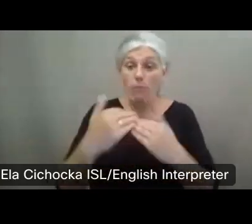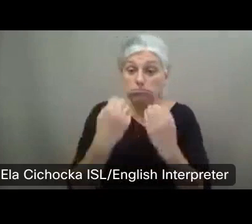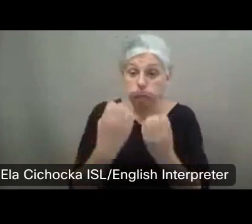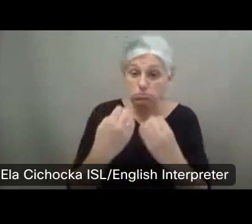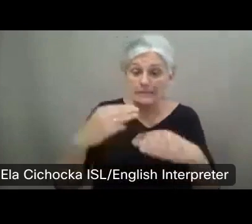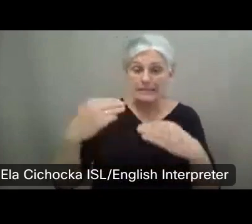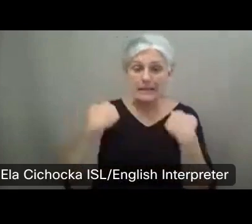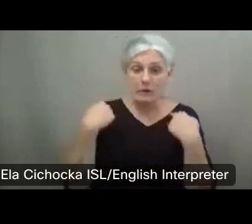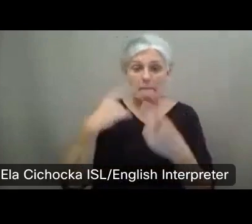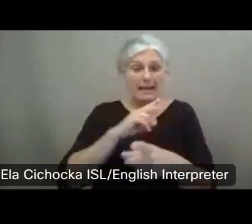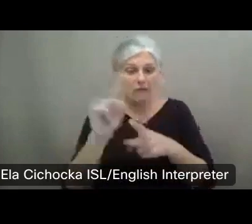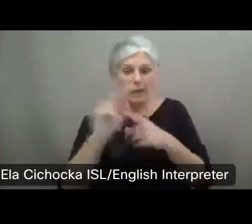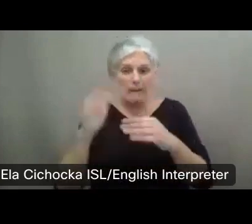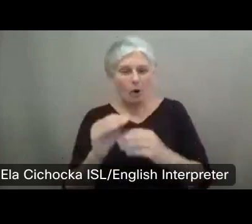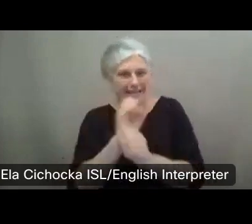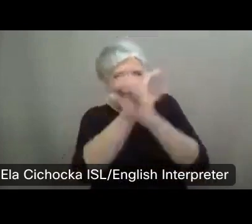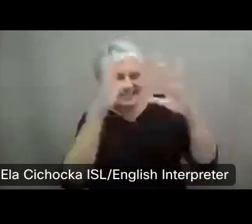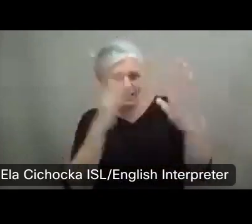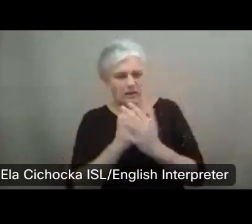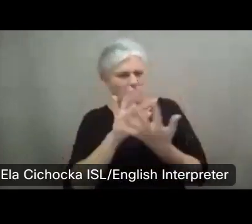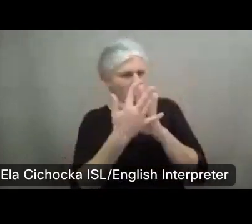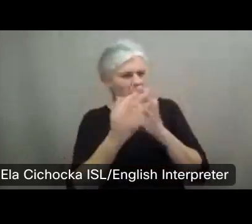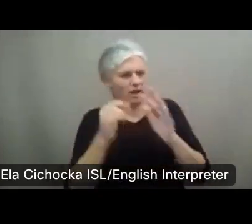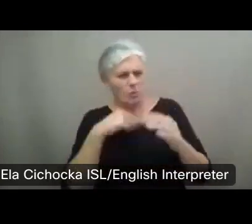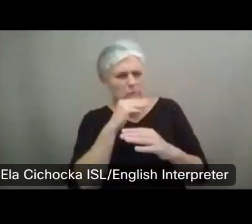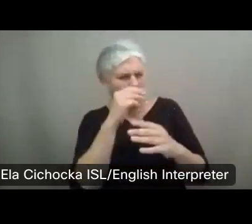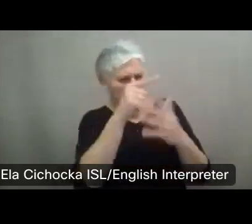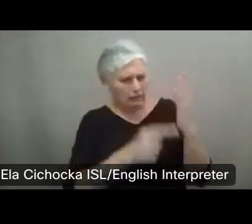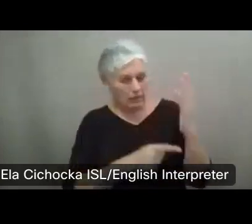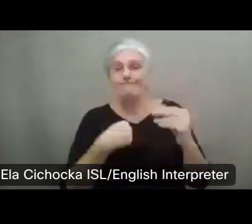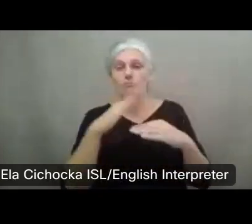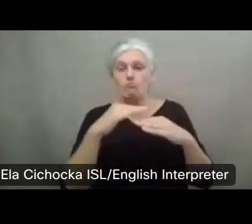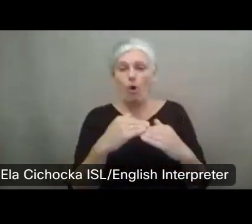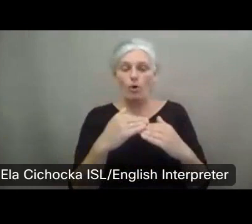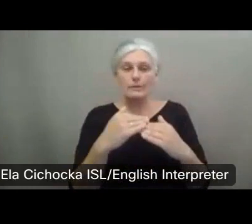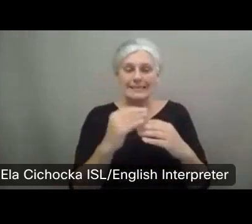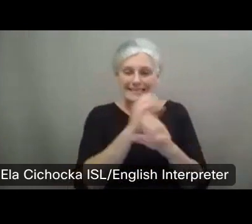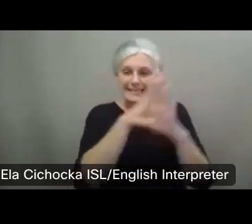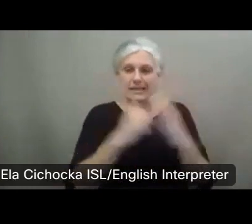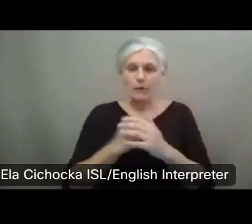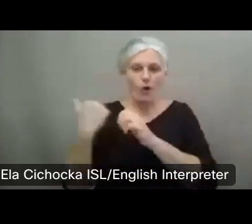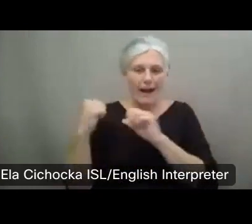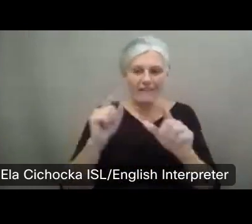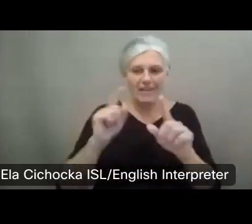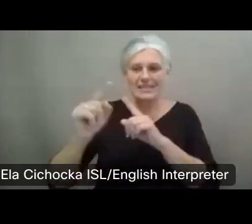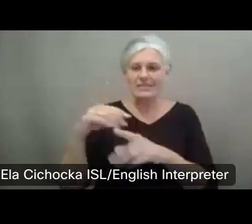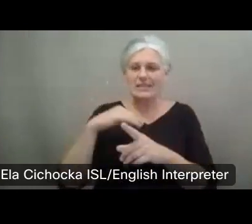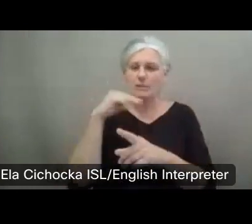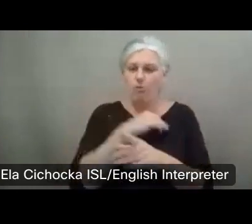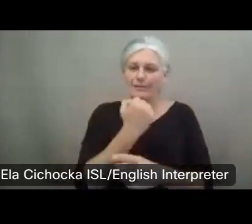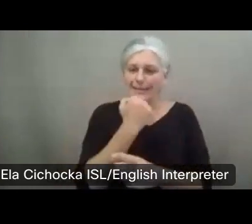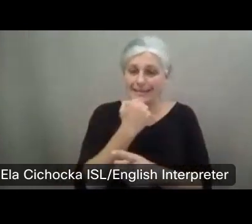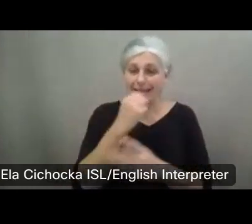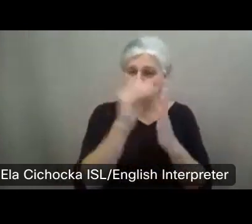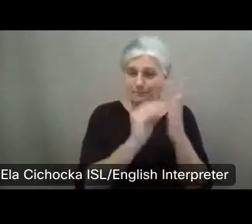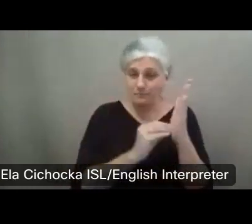easier, being mindful of, I suppose, key dates like anniversaries and that. And even that initial open disclosure meeting,